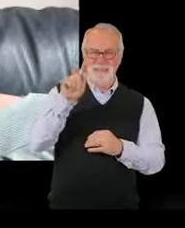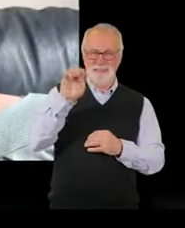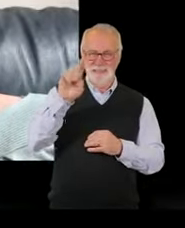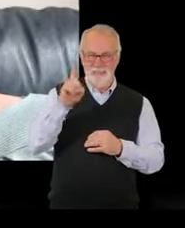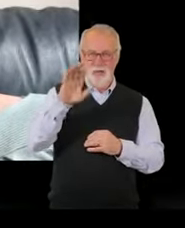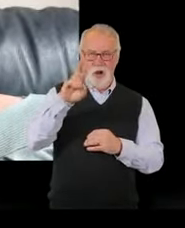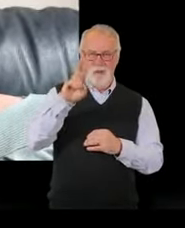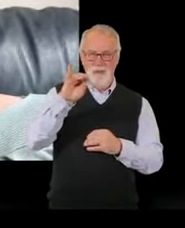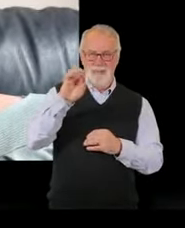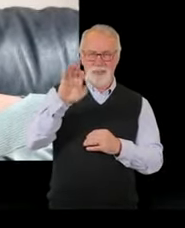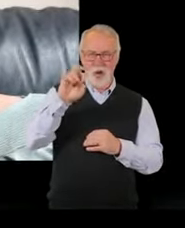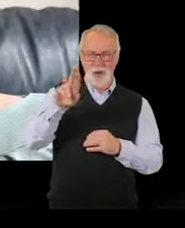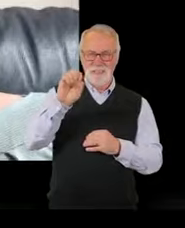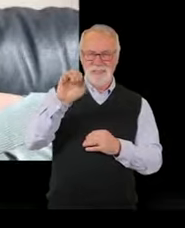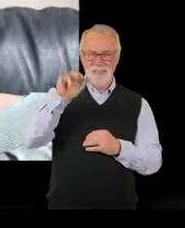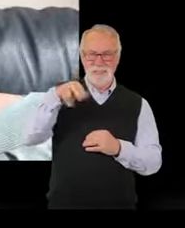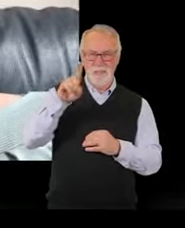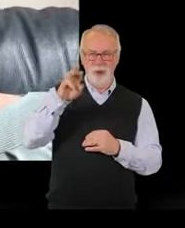She also wears two hearing aids.